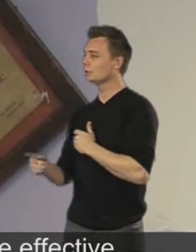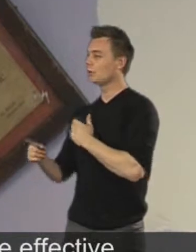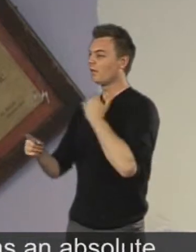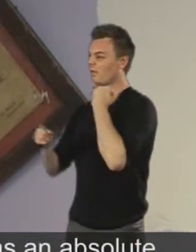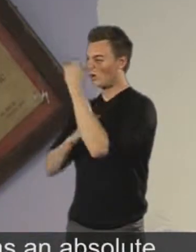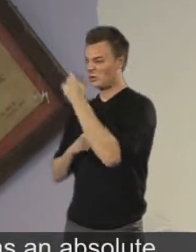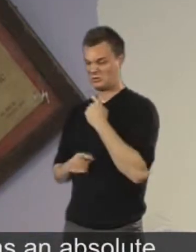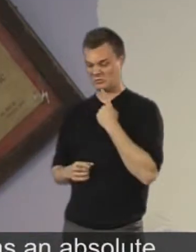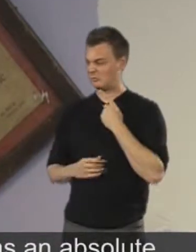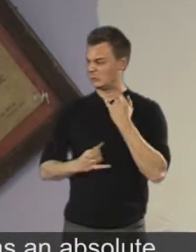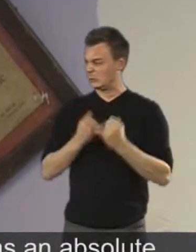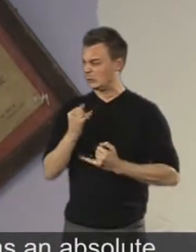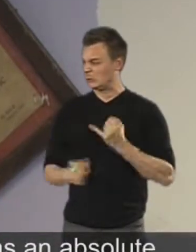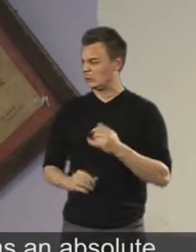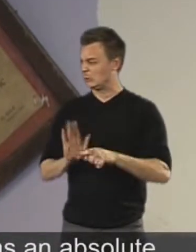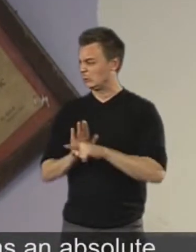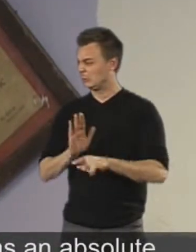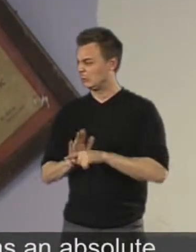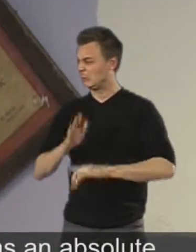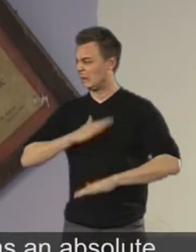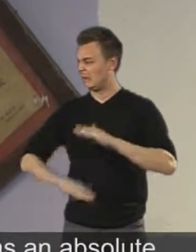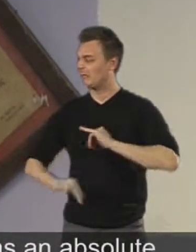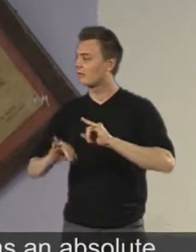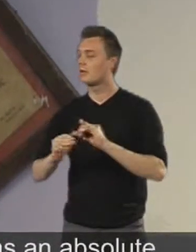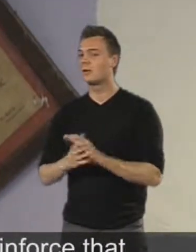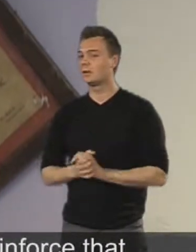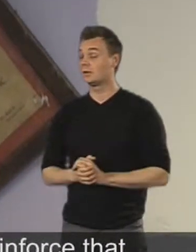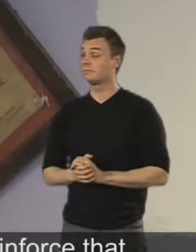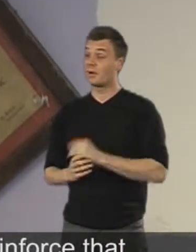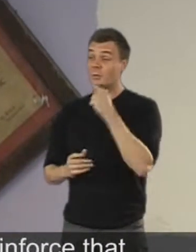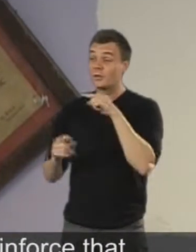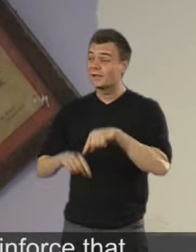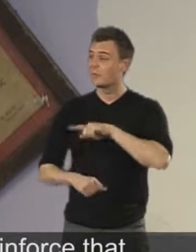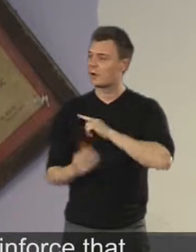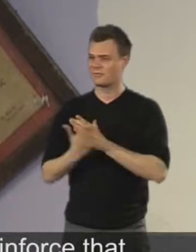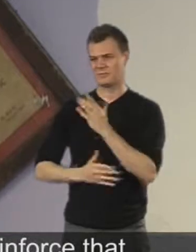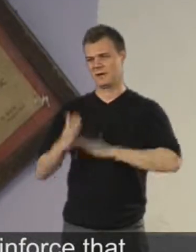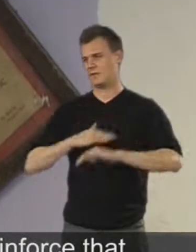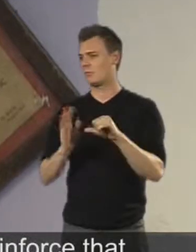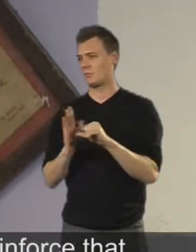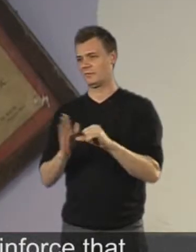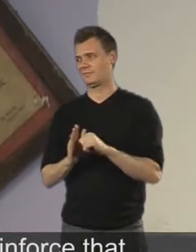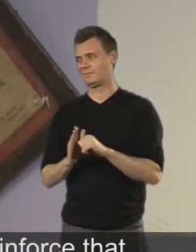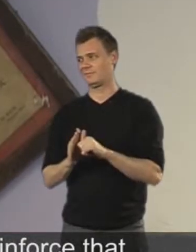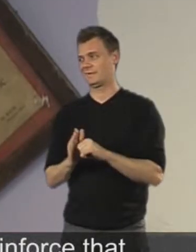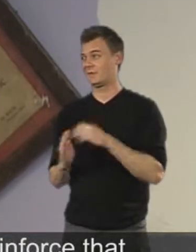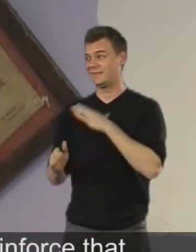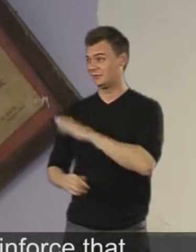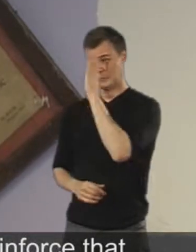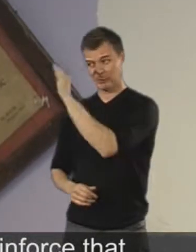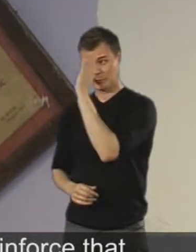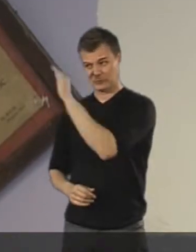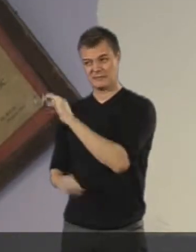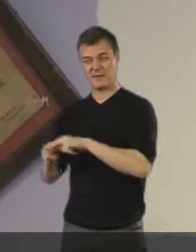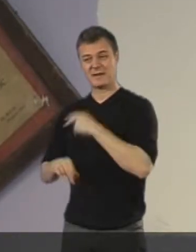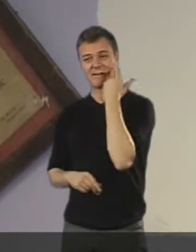English lesson than ringing up and saying he was an absolute nightmare. The boys are here because they've got behavioural problems. Don't reinforce that with the families day in,